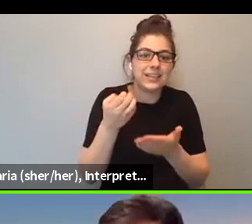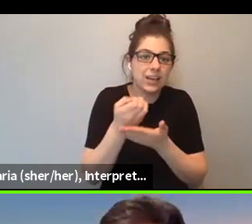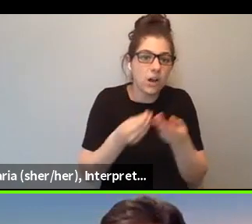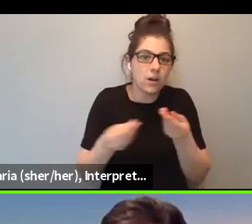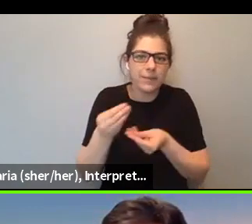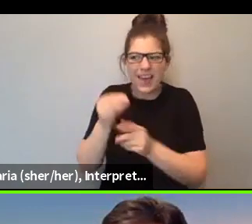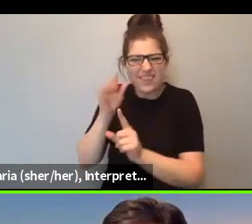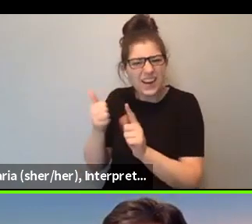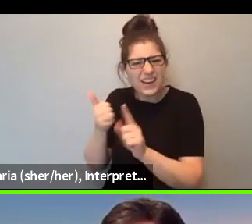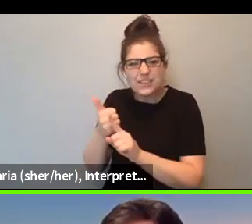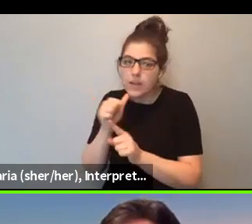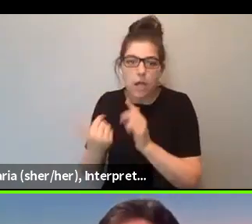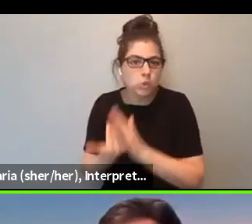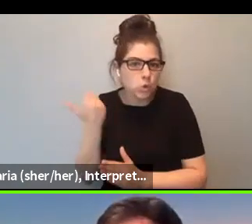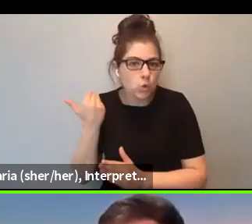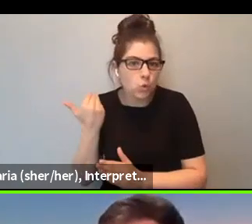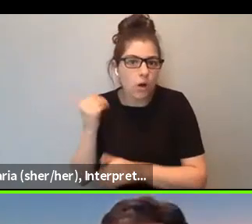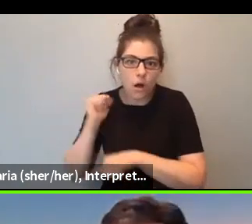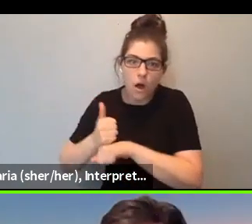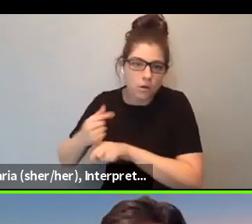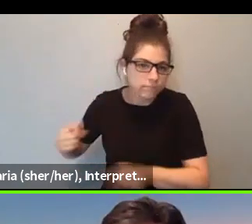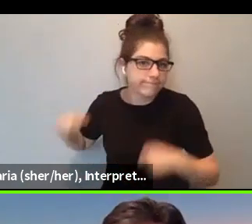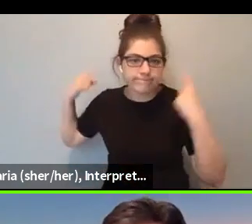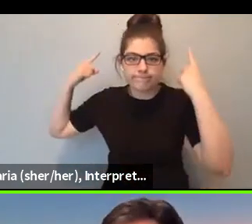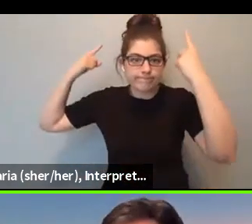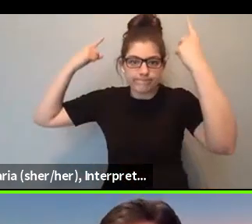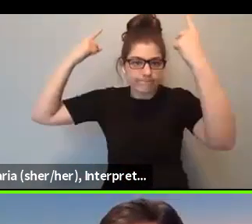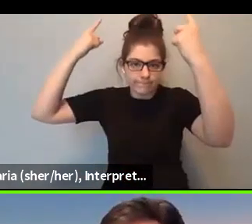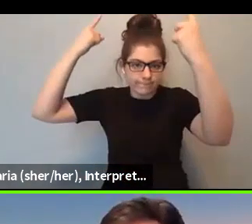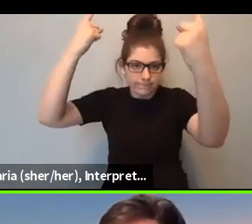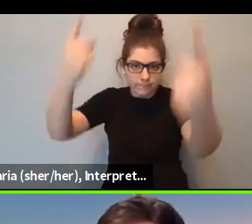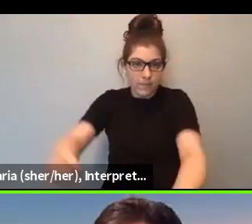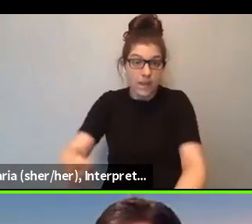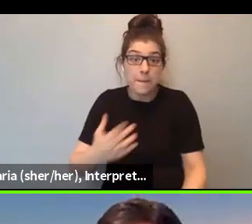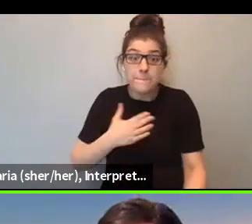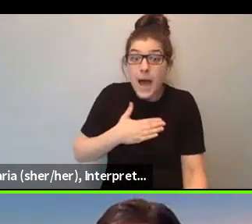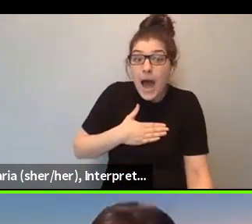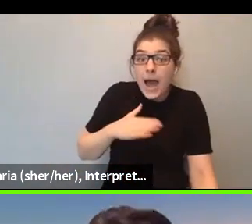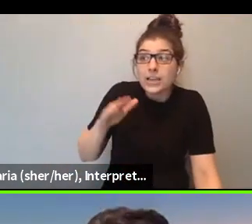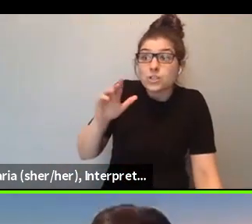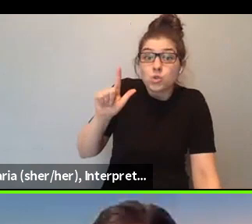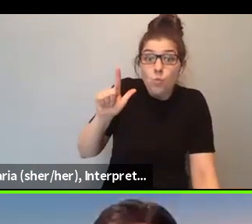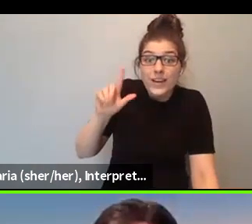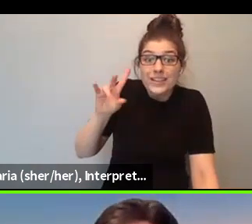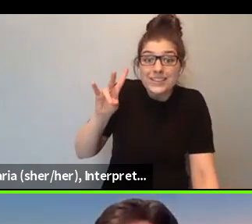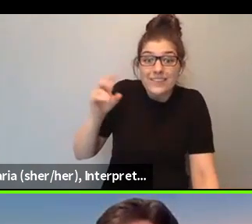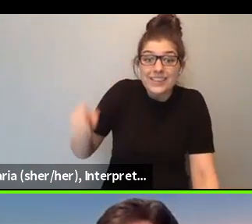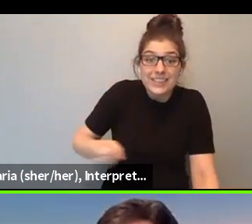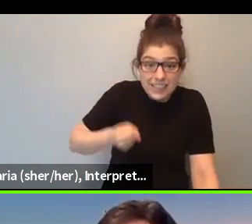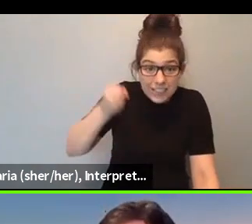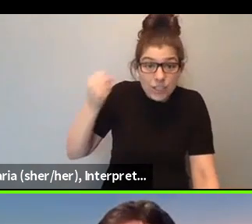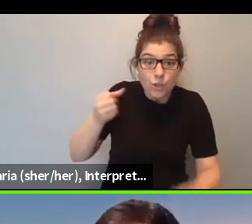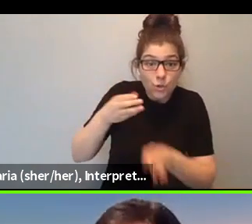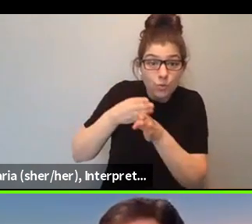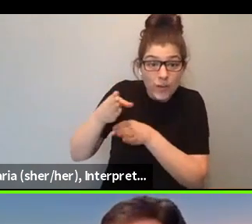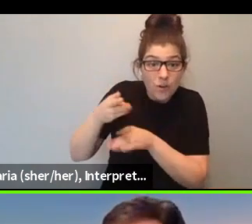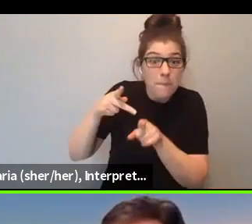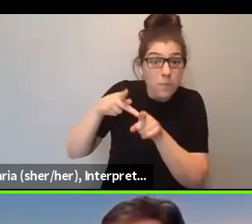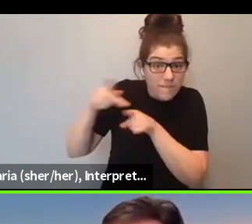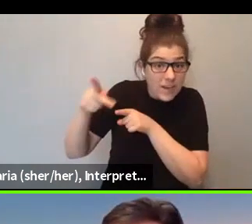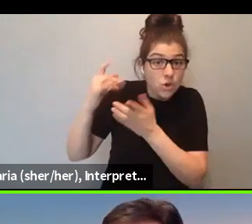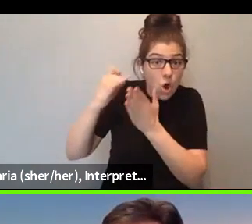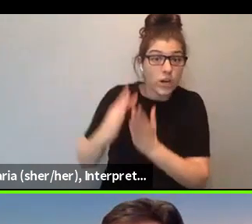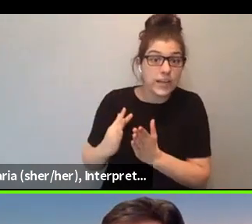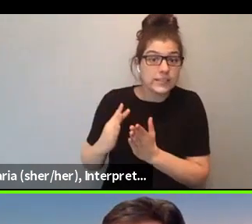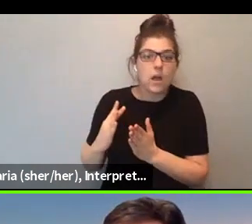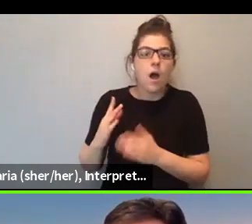new. It is not new. My 27-year career as a professional artist has only ever